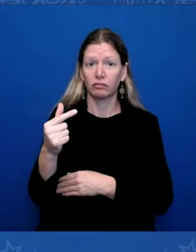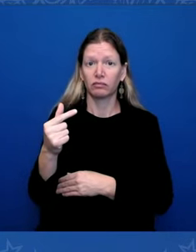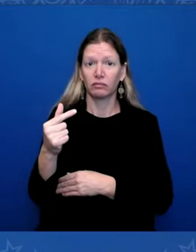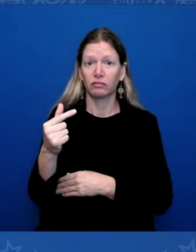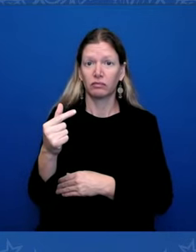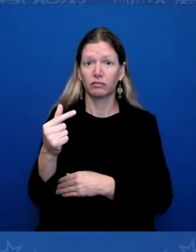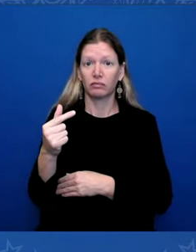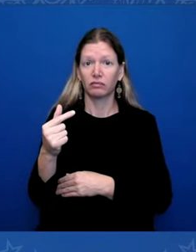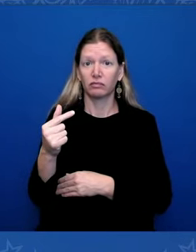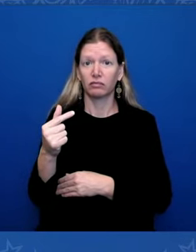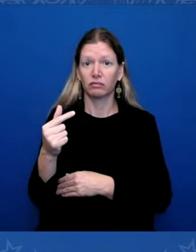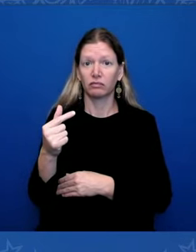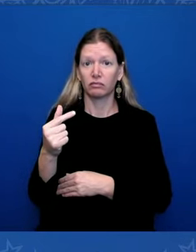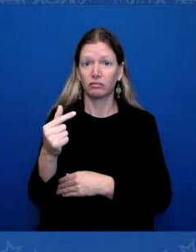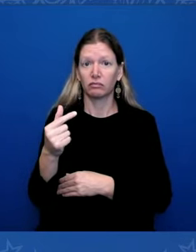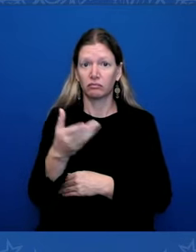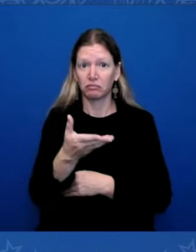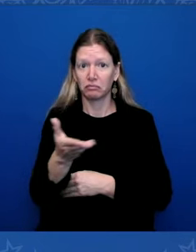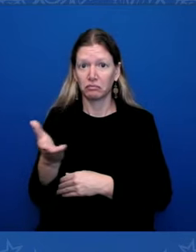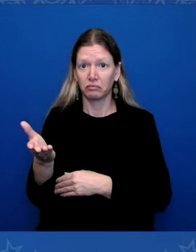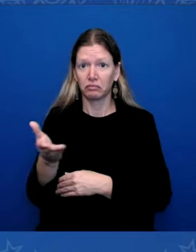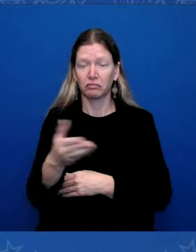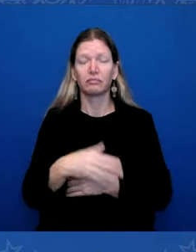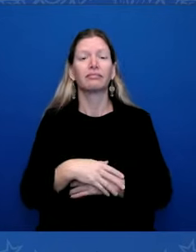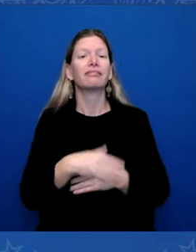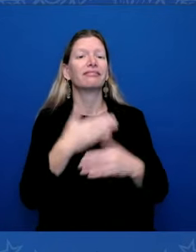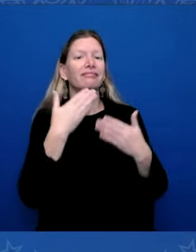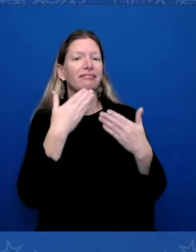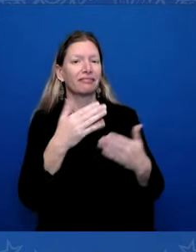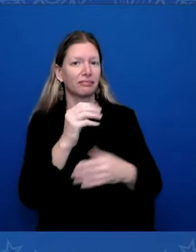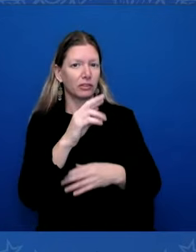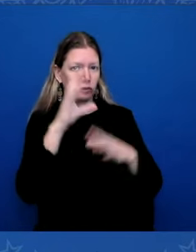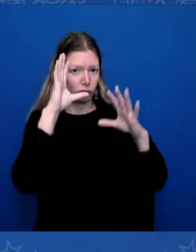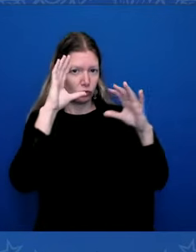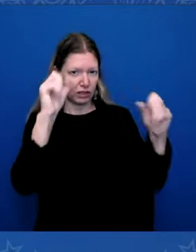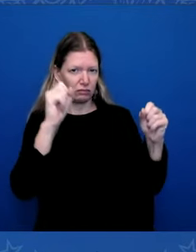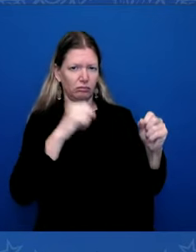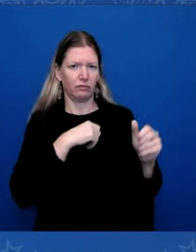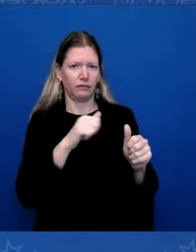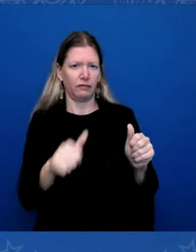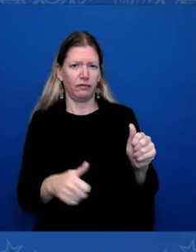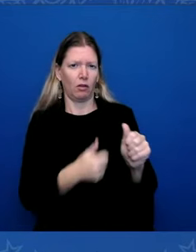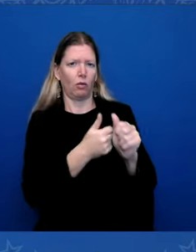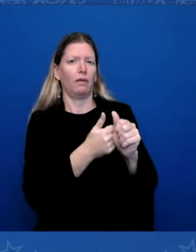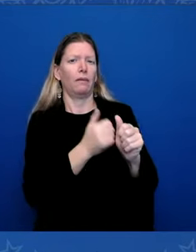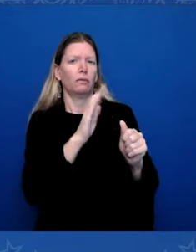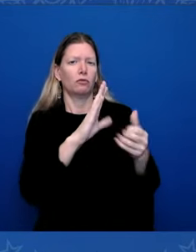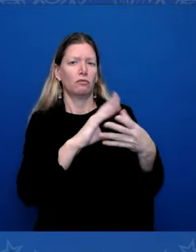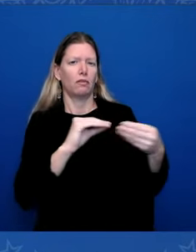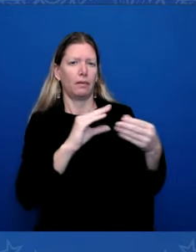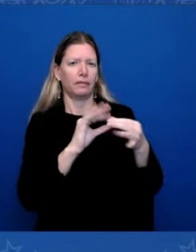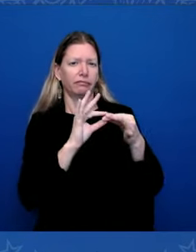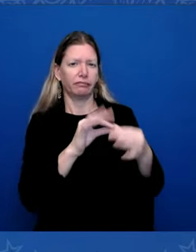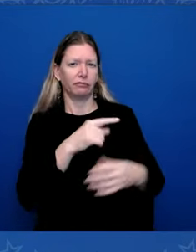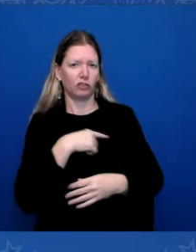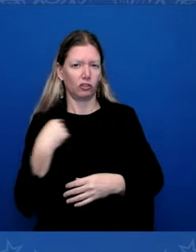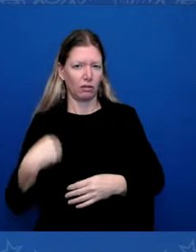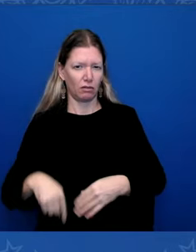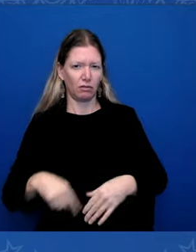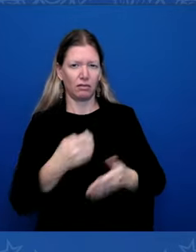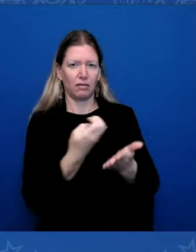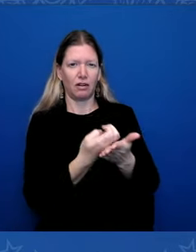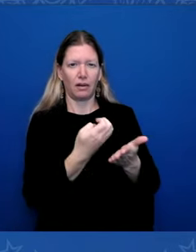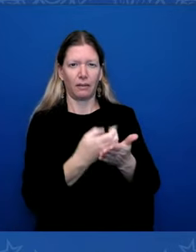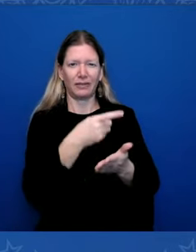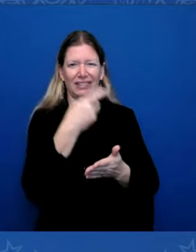Mr. President, following up on your comments on China and the economy, you recently called China's economy a ticking time bomb. Do